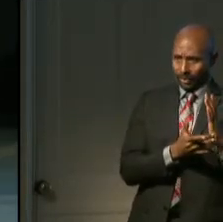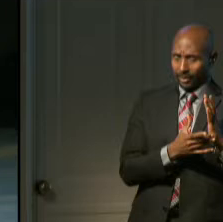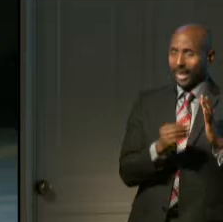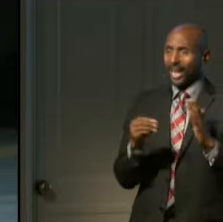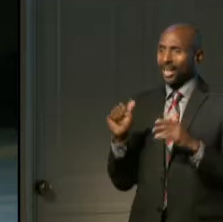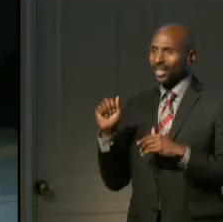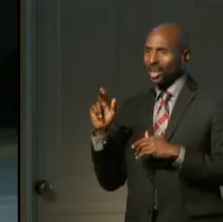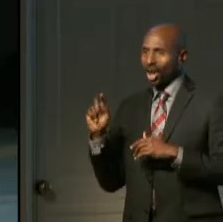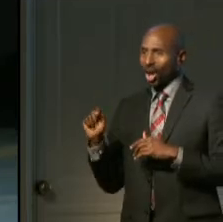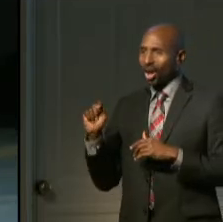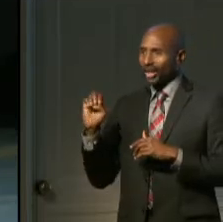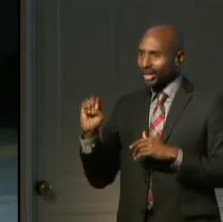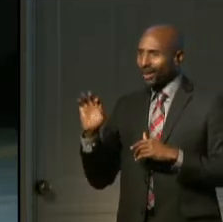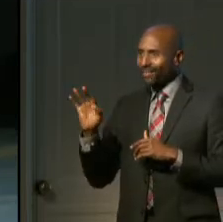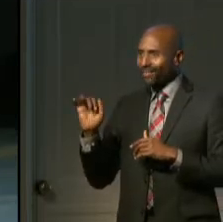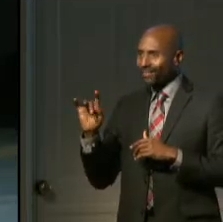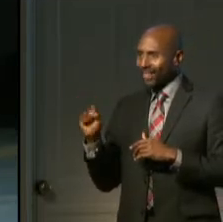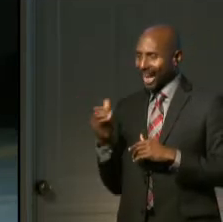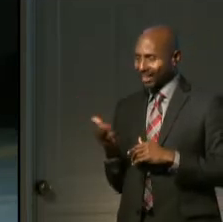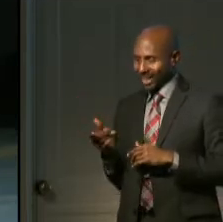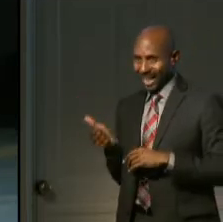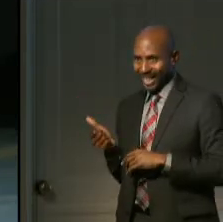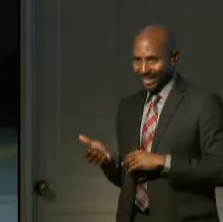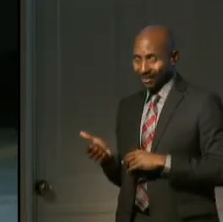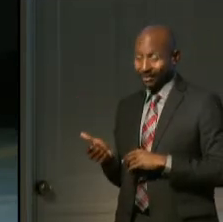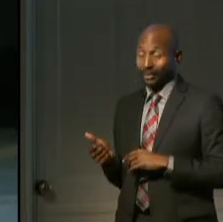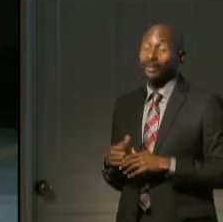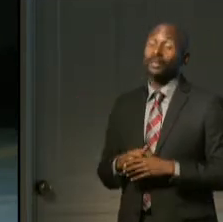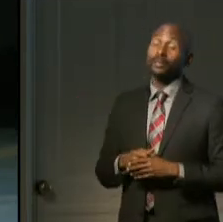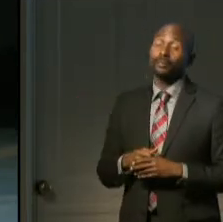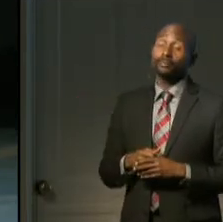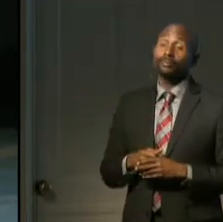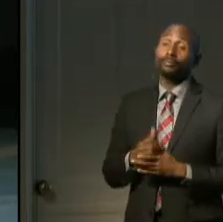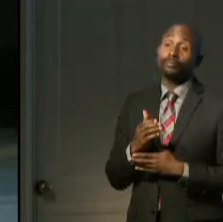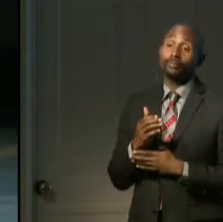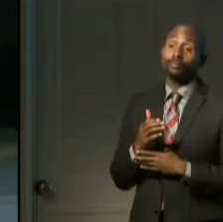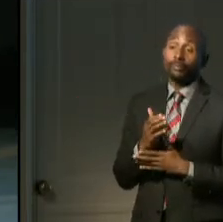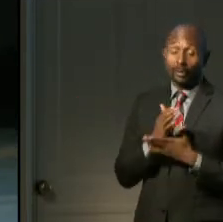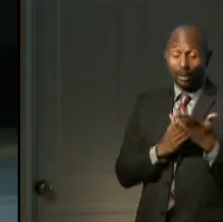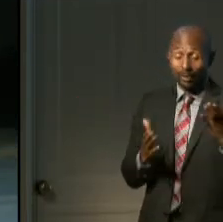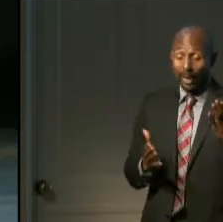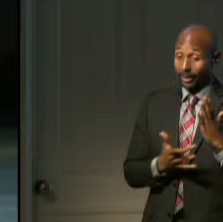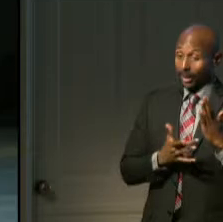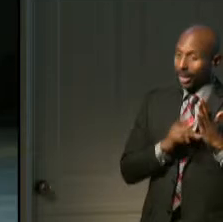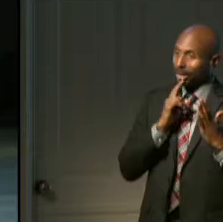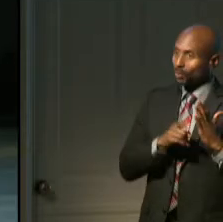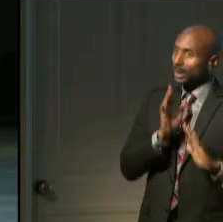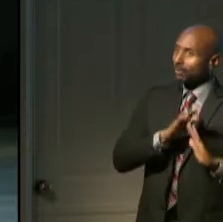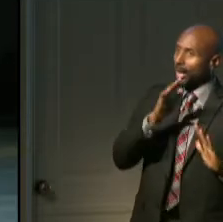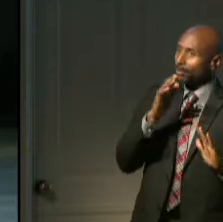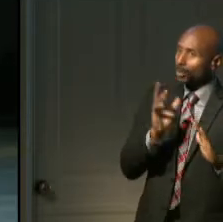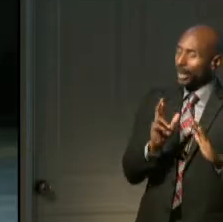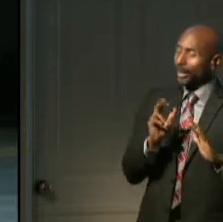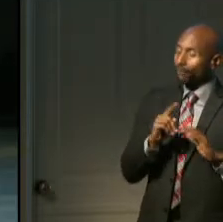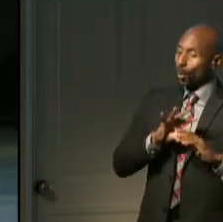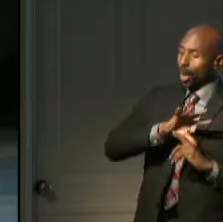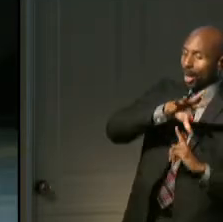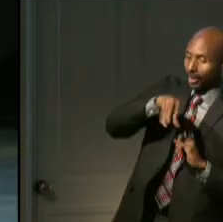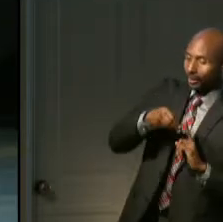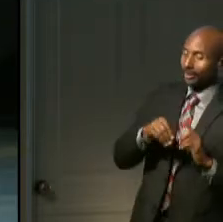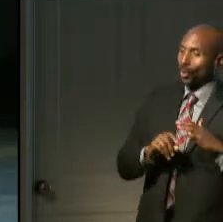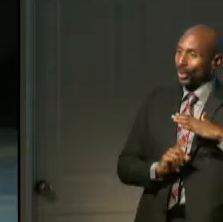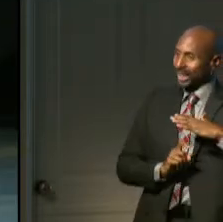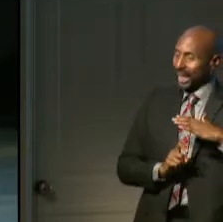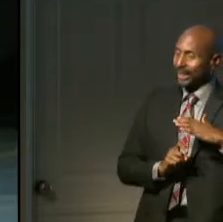the artifacts, which is that some of the things that the technology is the most mature for scanning and for getting the best models of, such